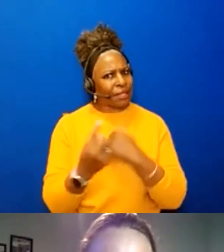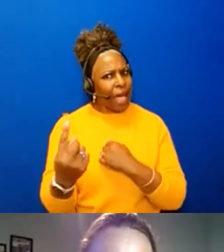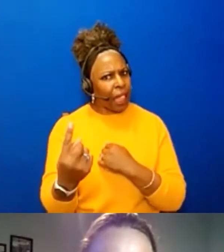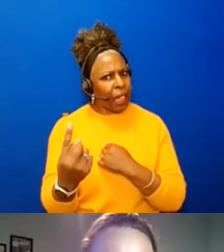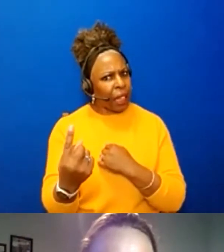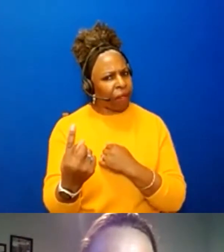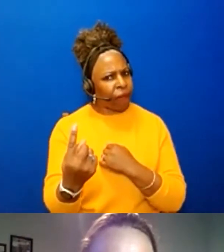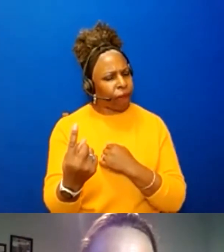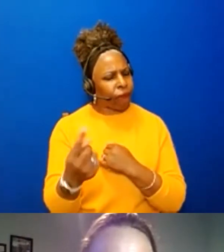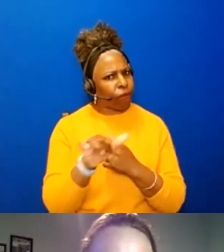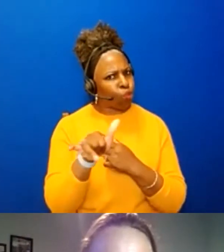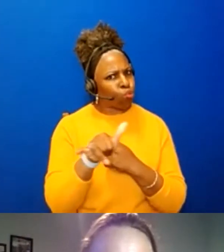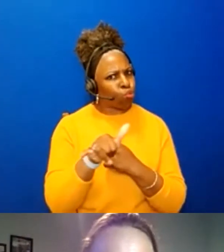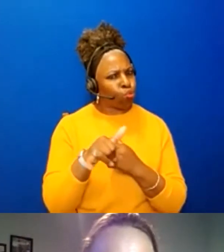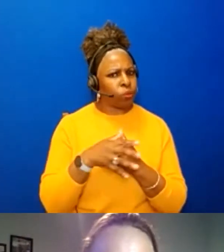I